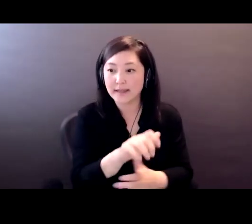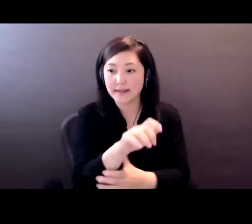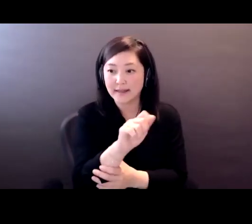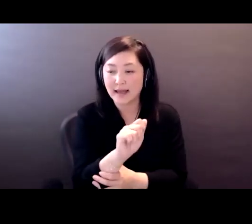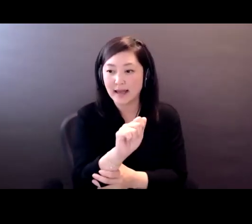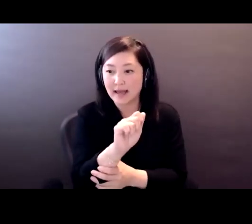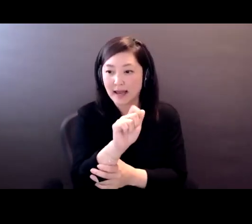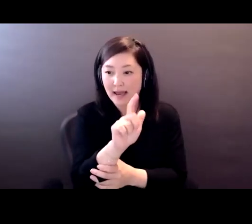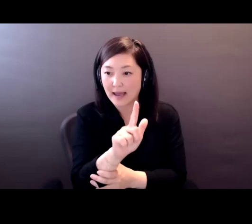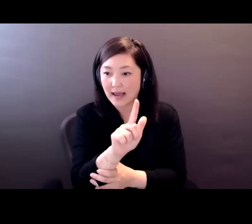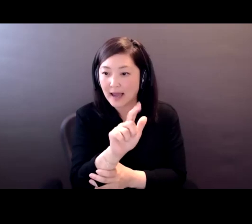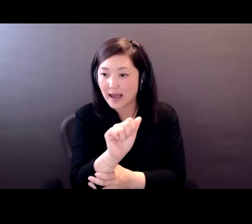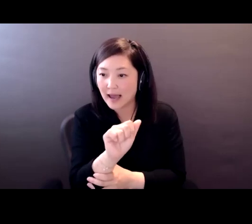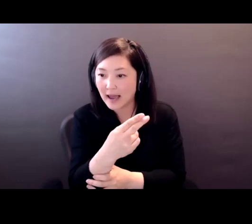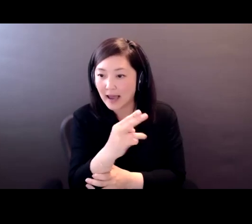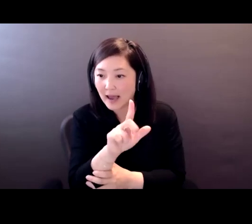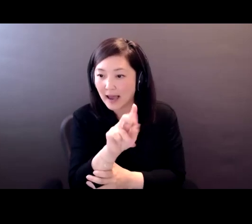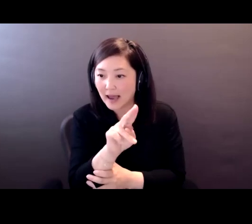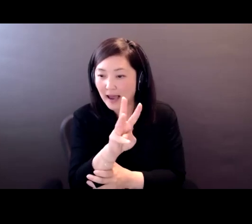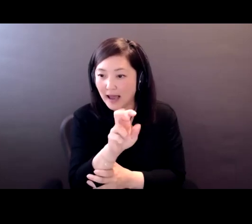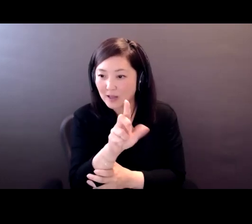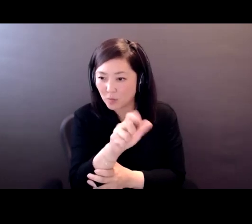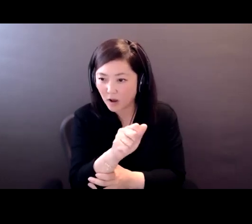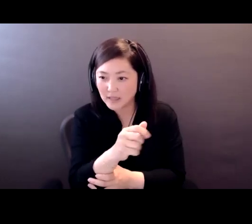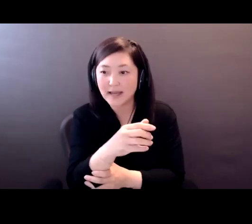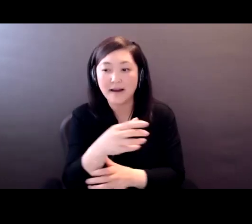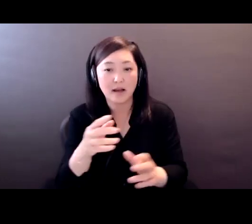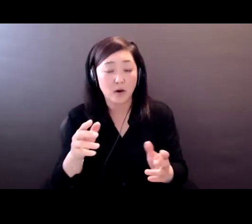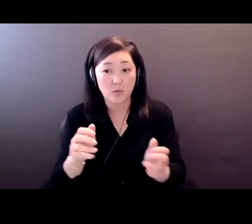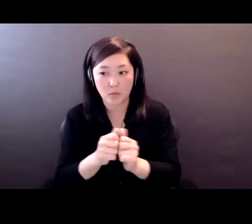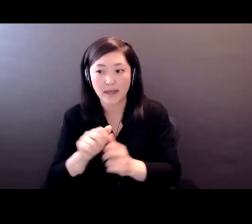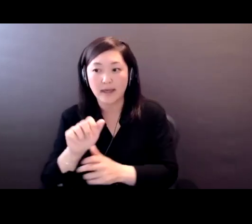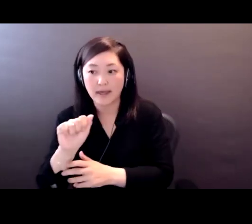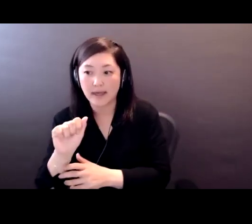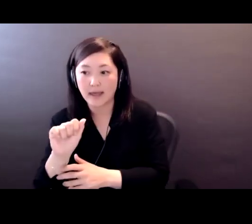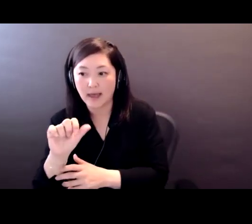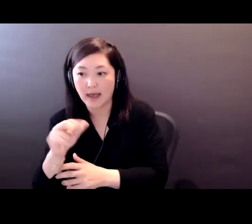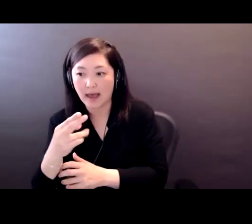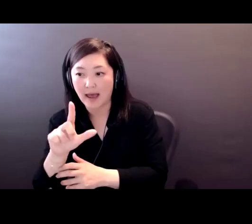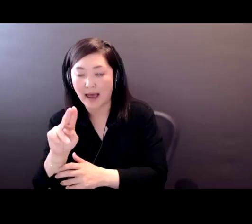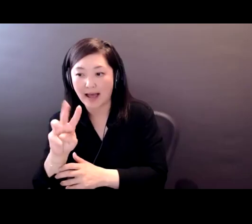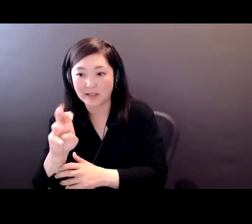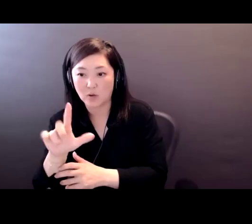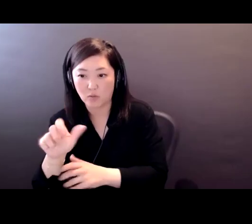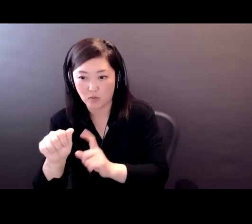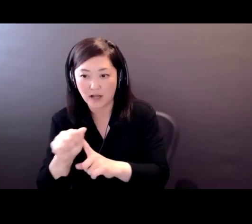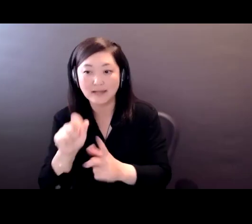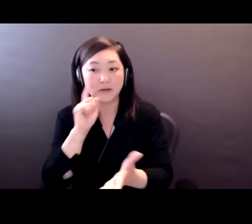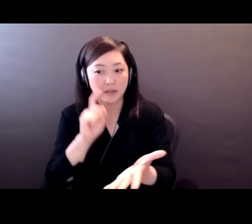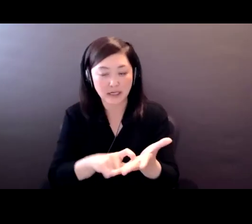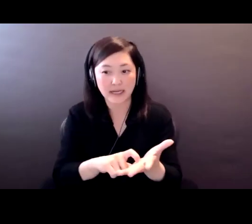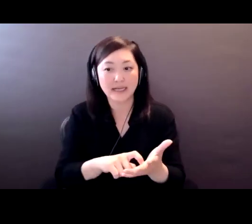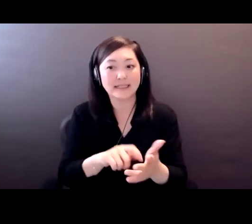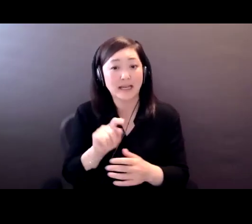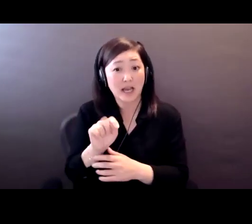on whether to recognize a tort of family violence or maybe leave the door open for a narrower tort